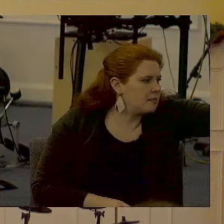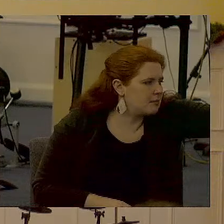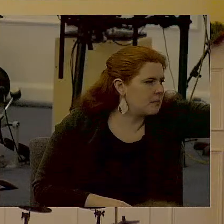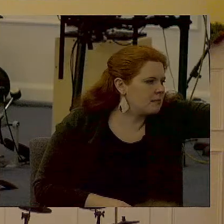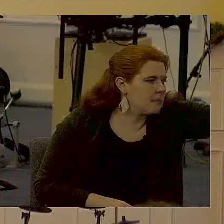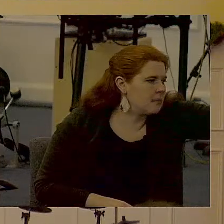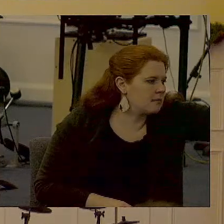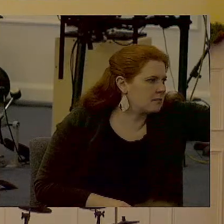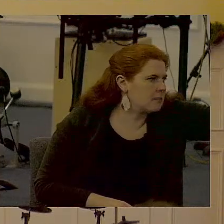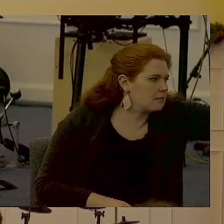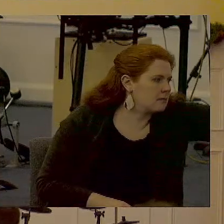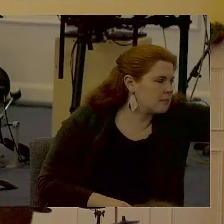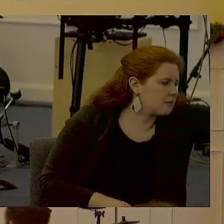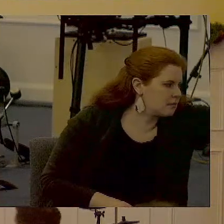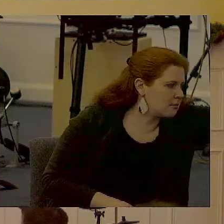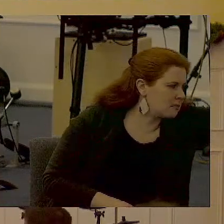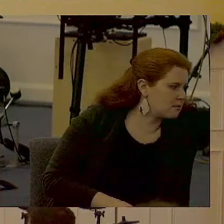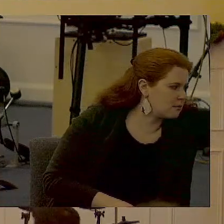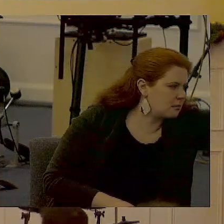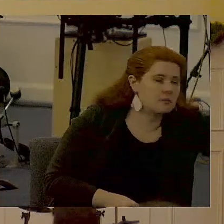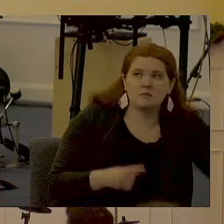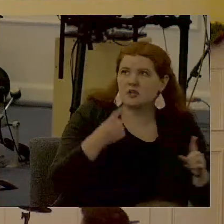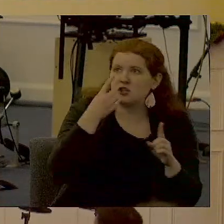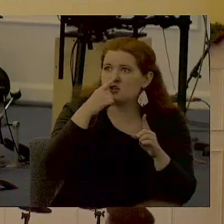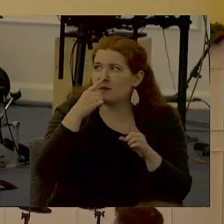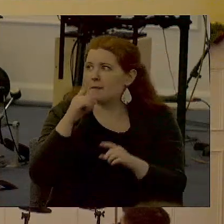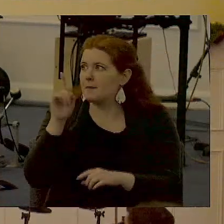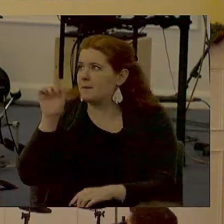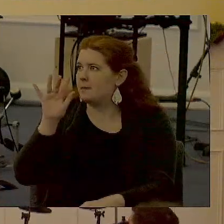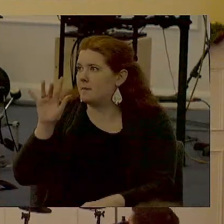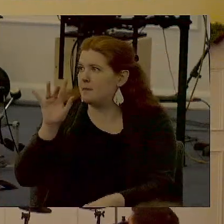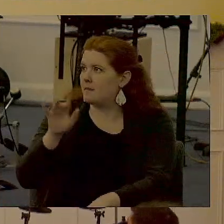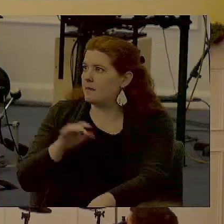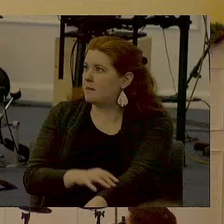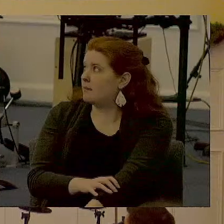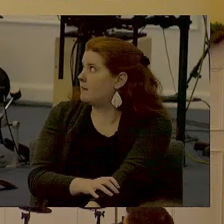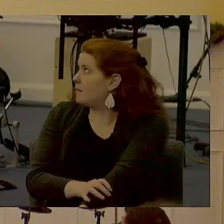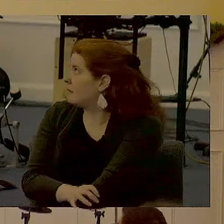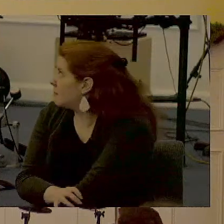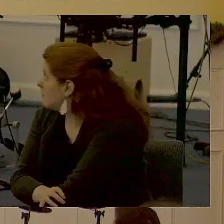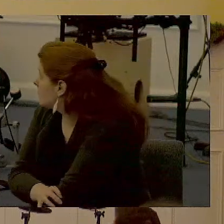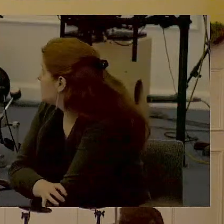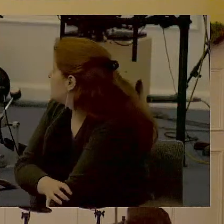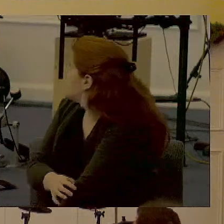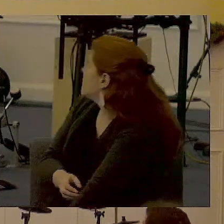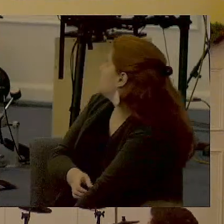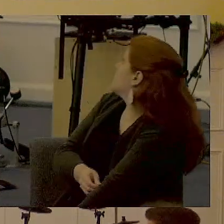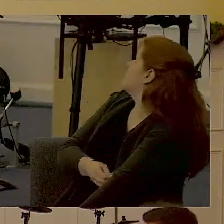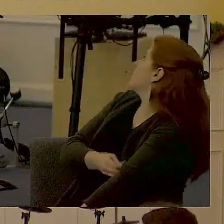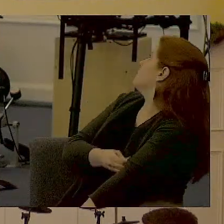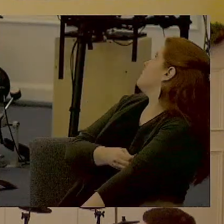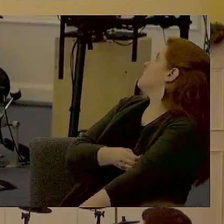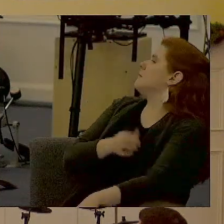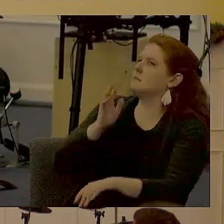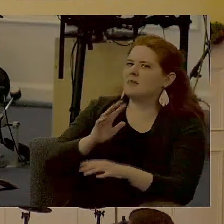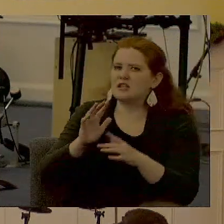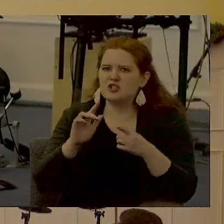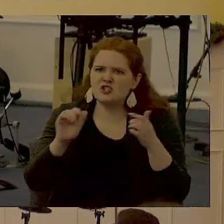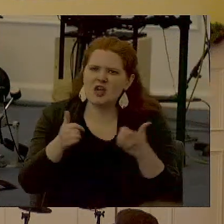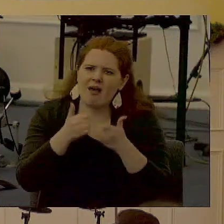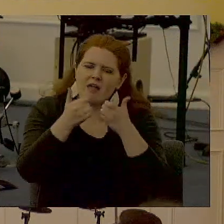So you want to turn that? 8, I think, was the volume. Or challenges. We share